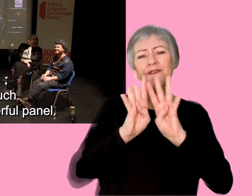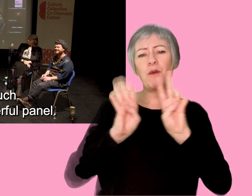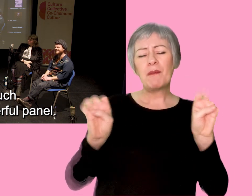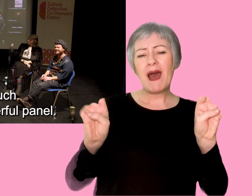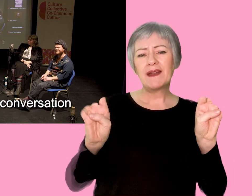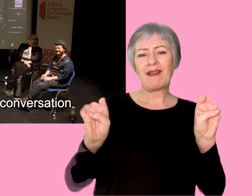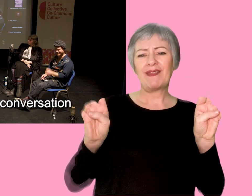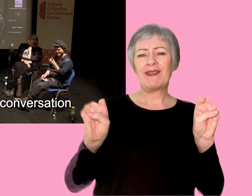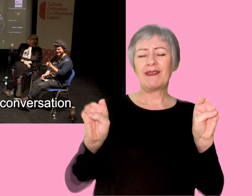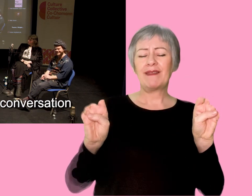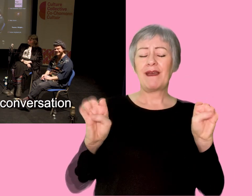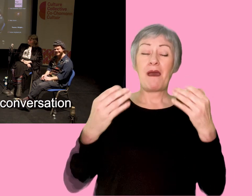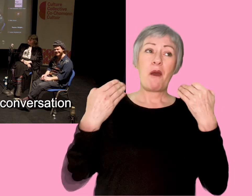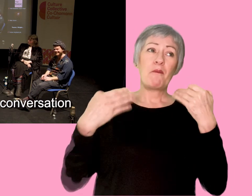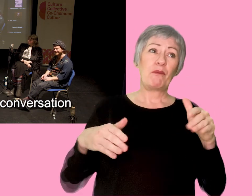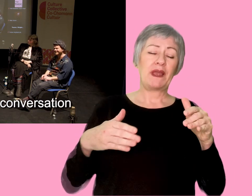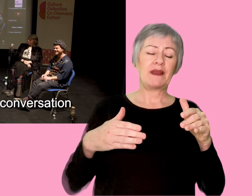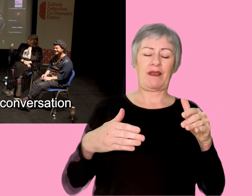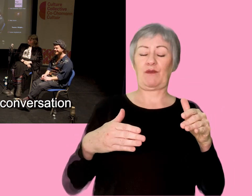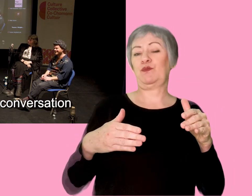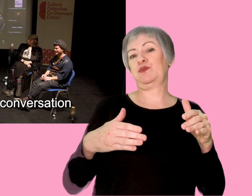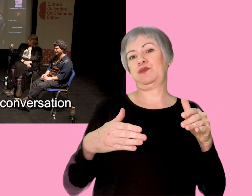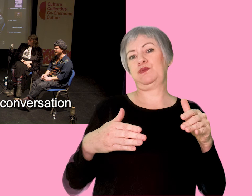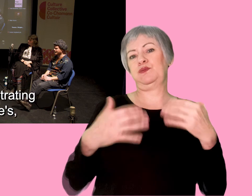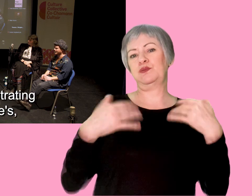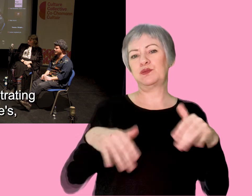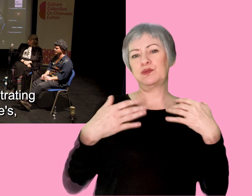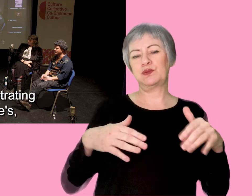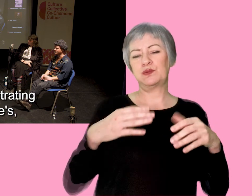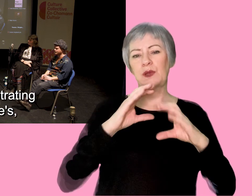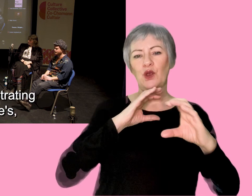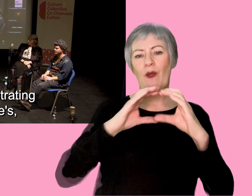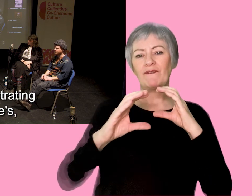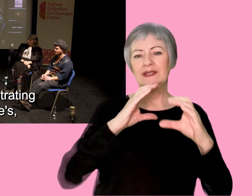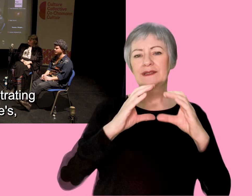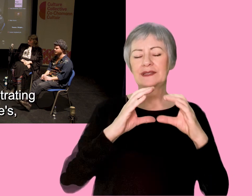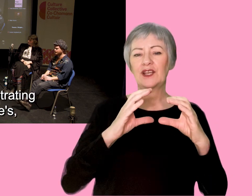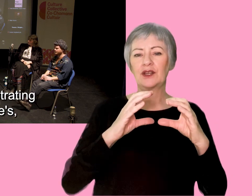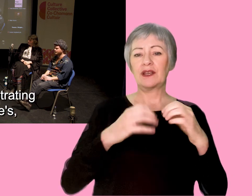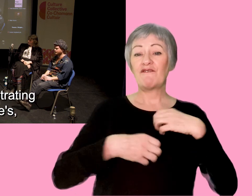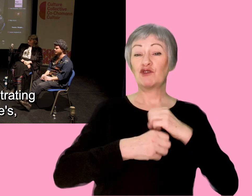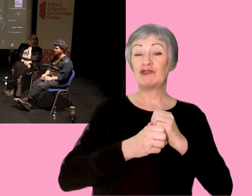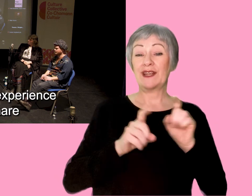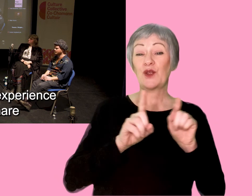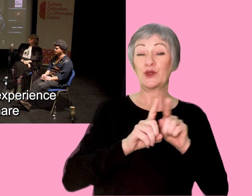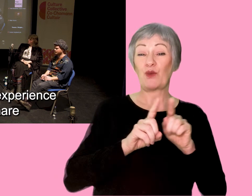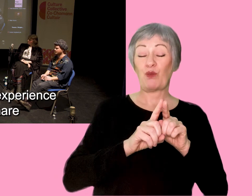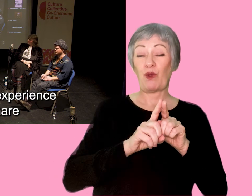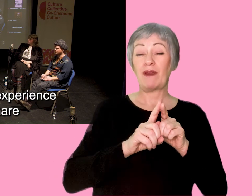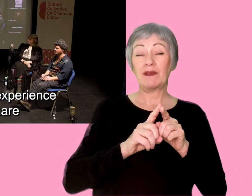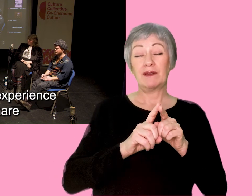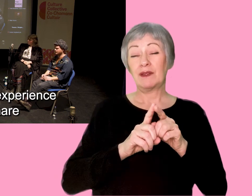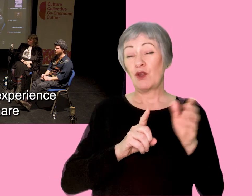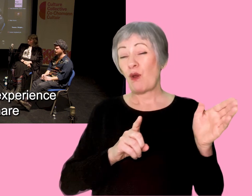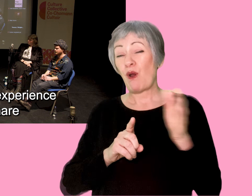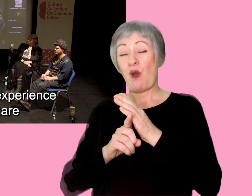panel. It's been a really insightful conversation, and I also kind of frustrating because I feel you've all got so